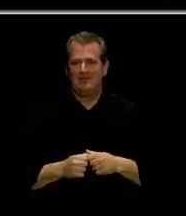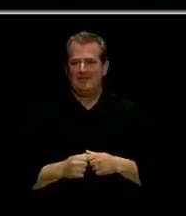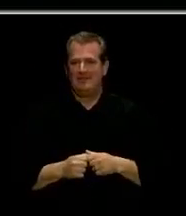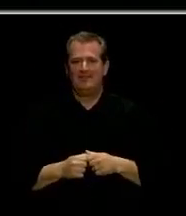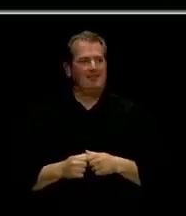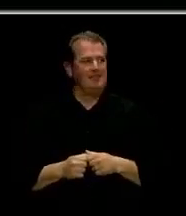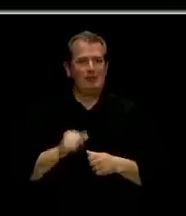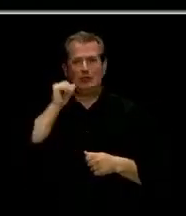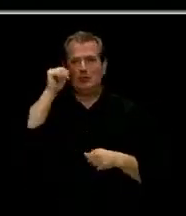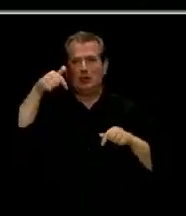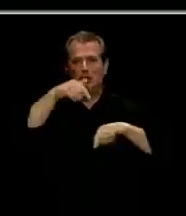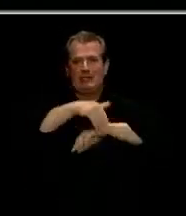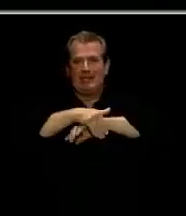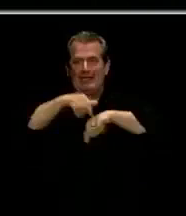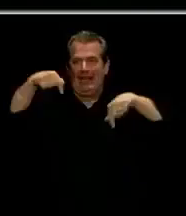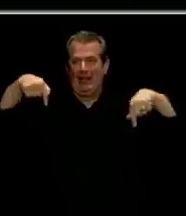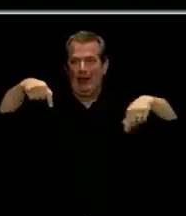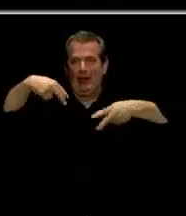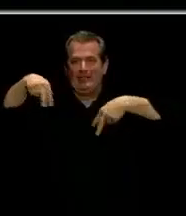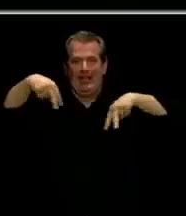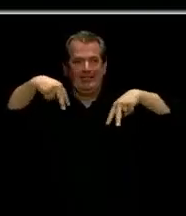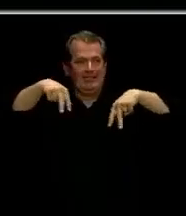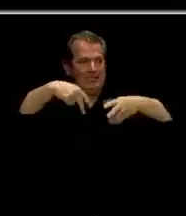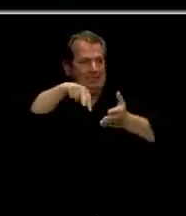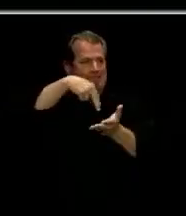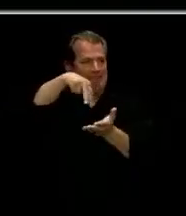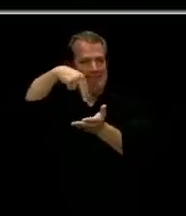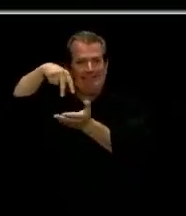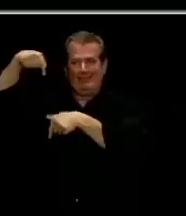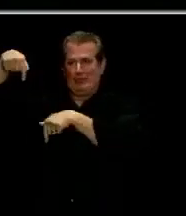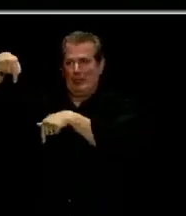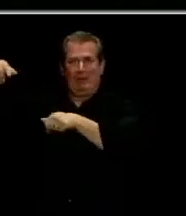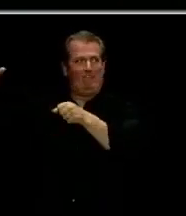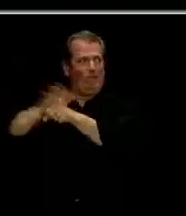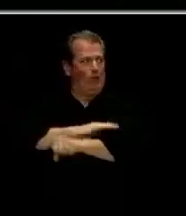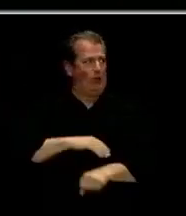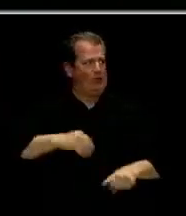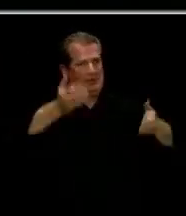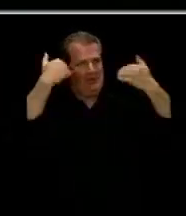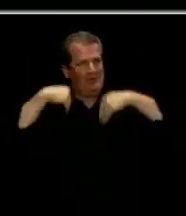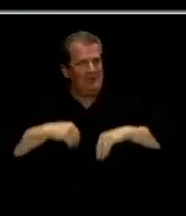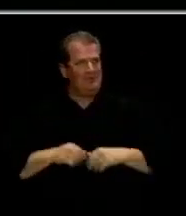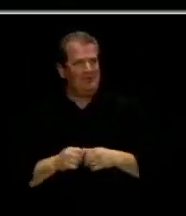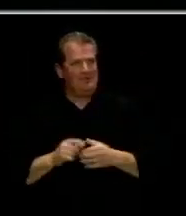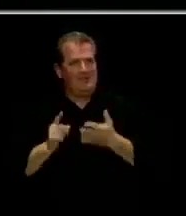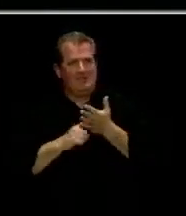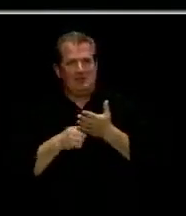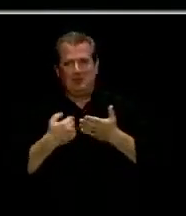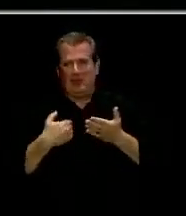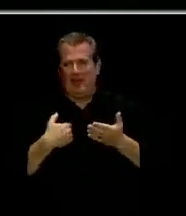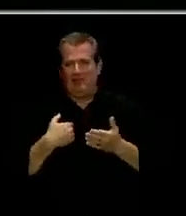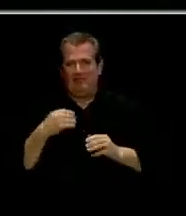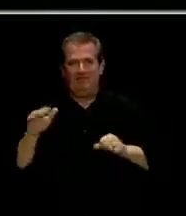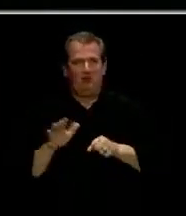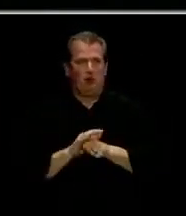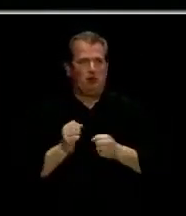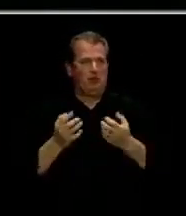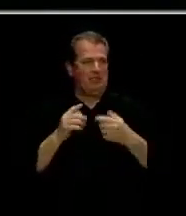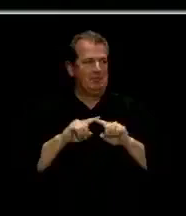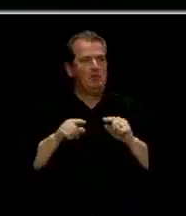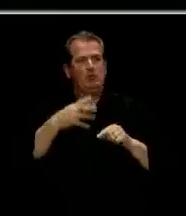room. And this room will be jam-packed full. You might not have room to get in, and sometimes they're out in the area